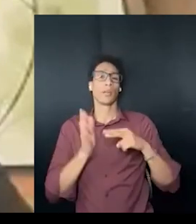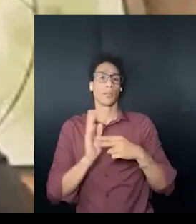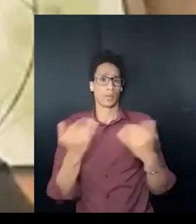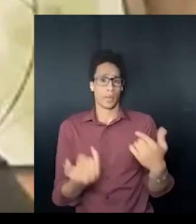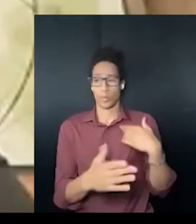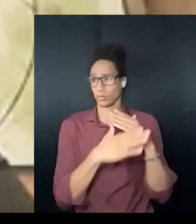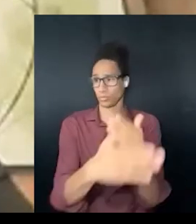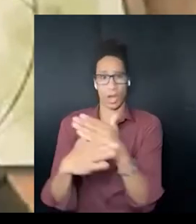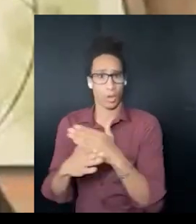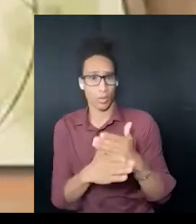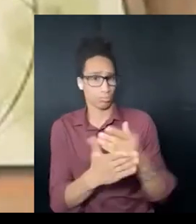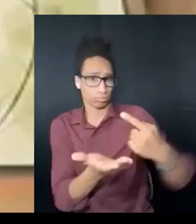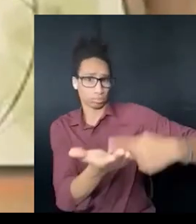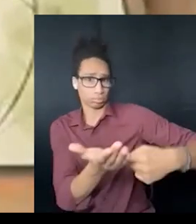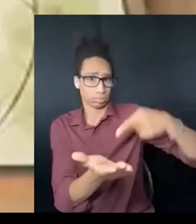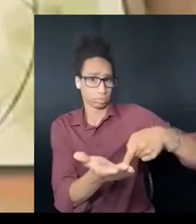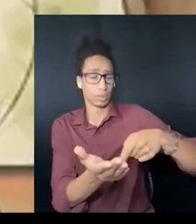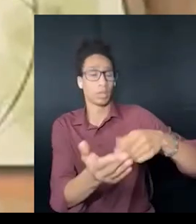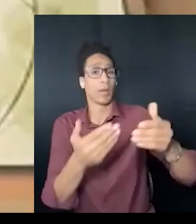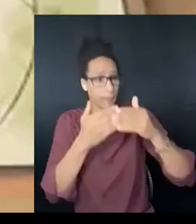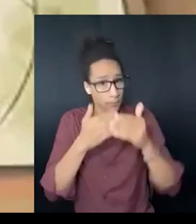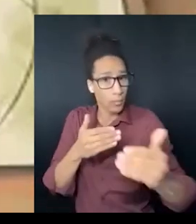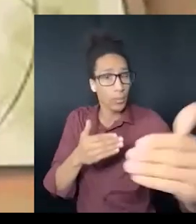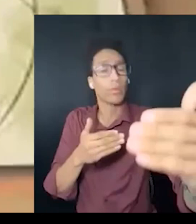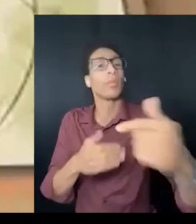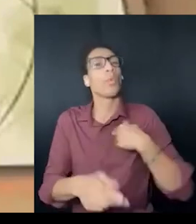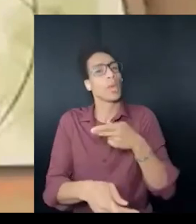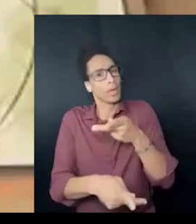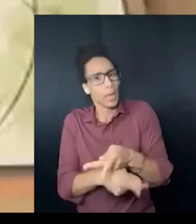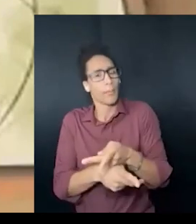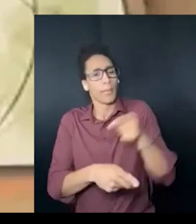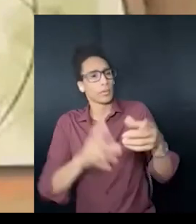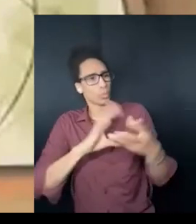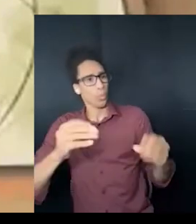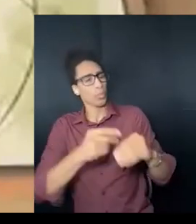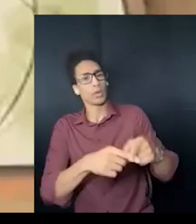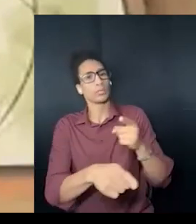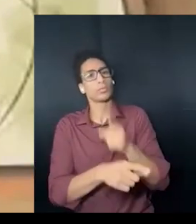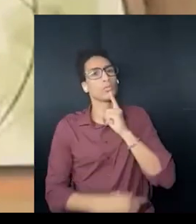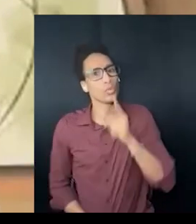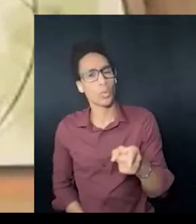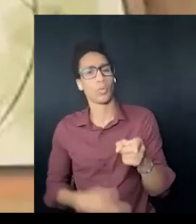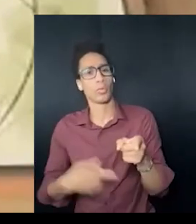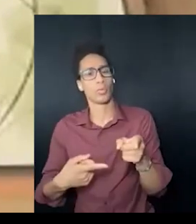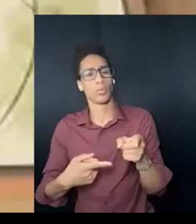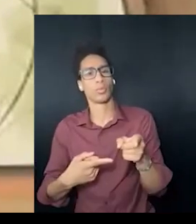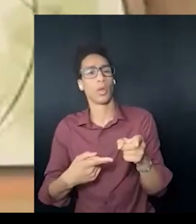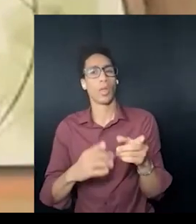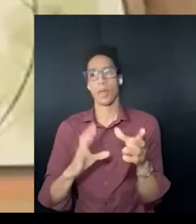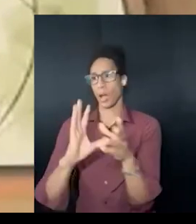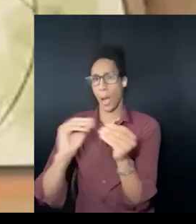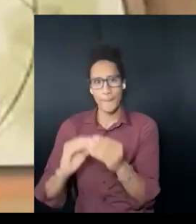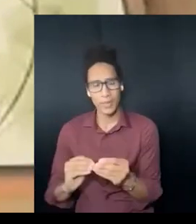going forward, that we maintain the integrity of the stories that we hear, of the comments and